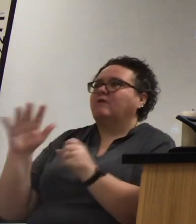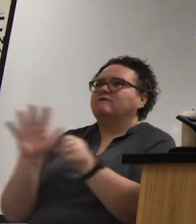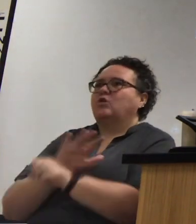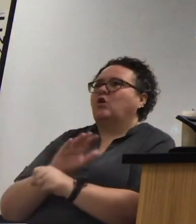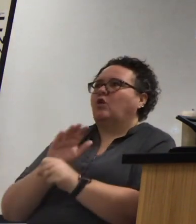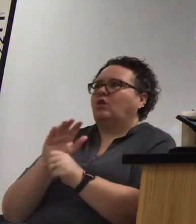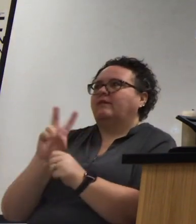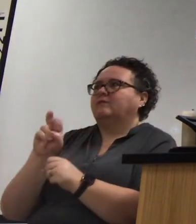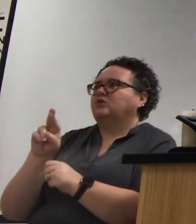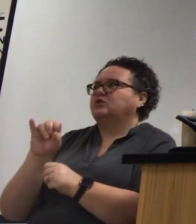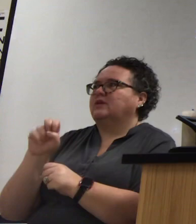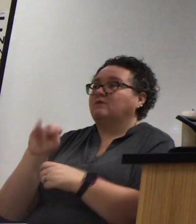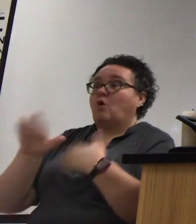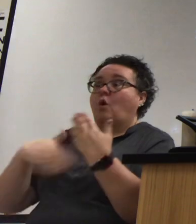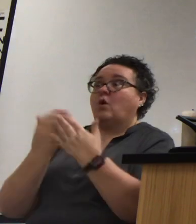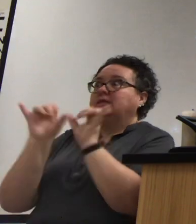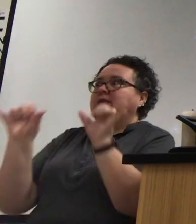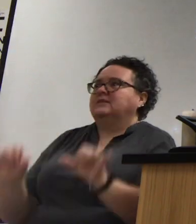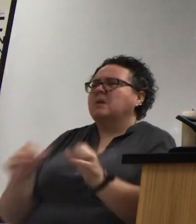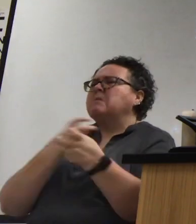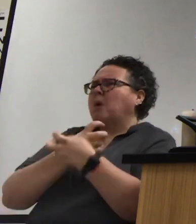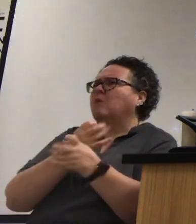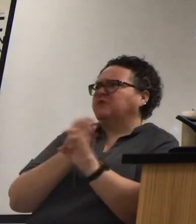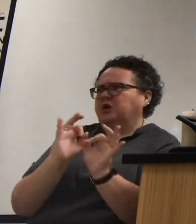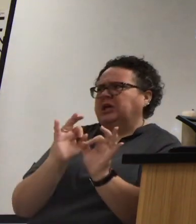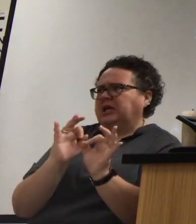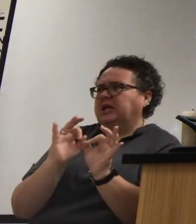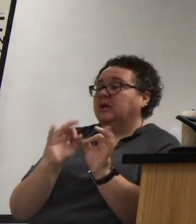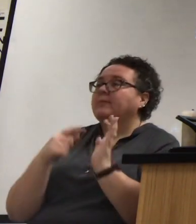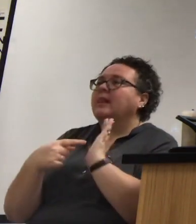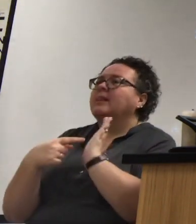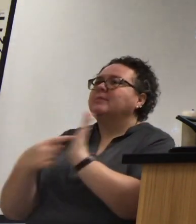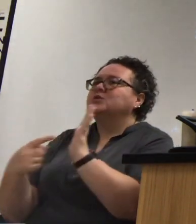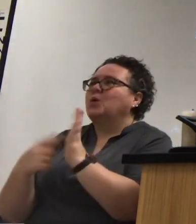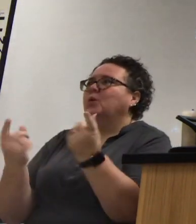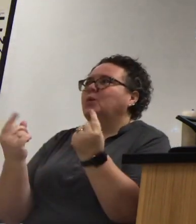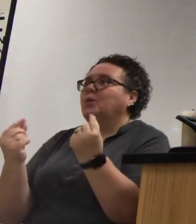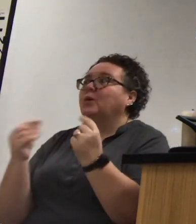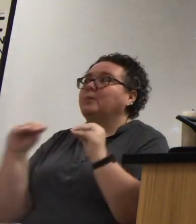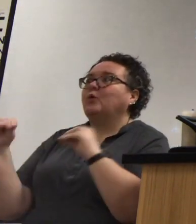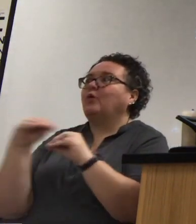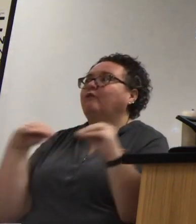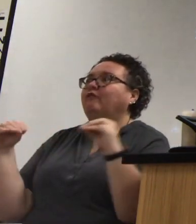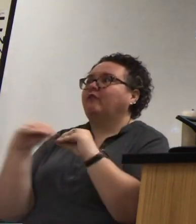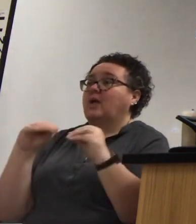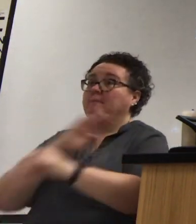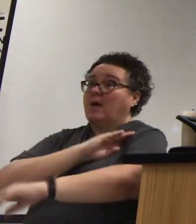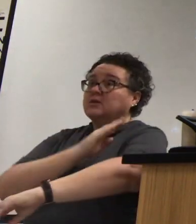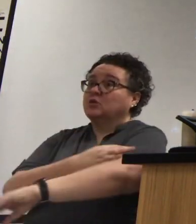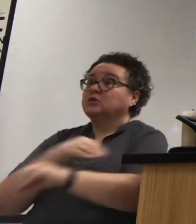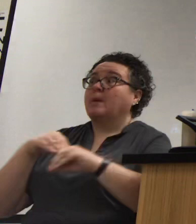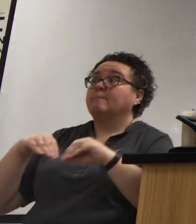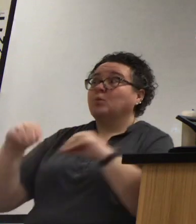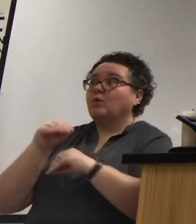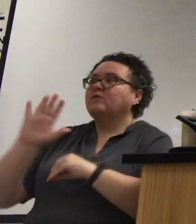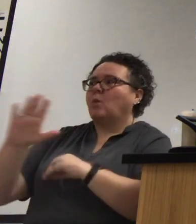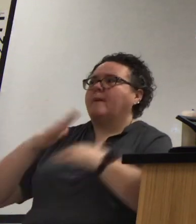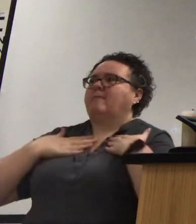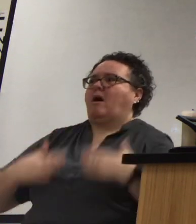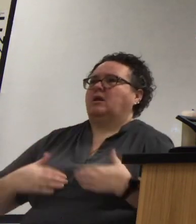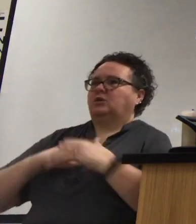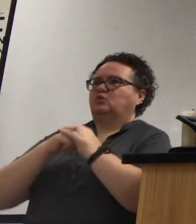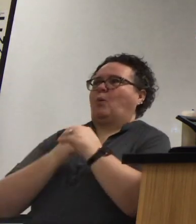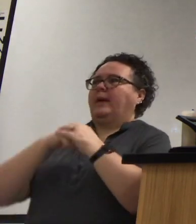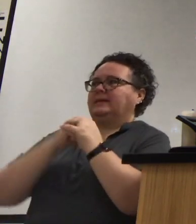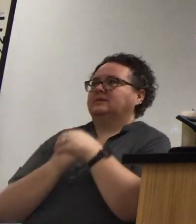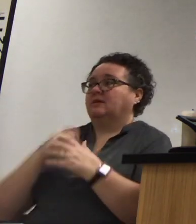the systems. The bones are free. Let me just show you how you can do movements here. Muscles move the body joints. So